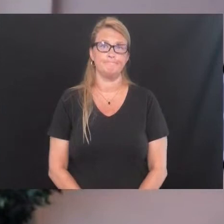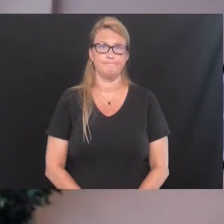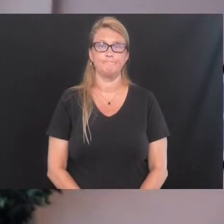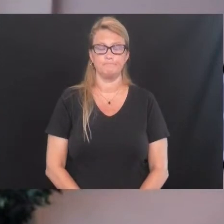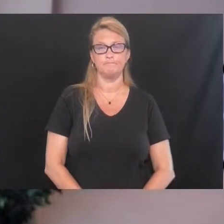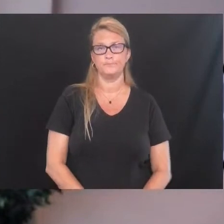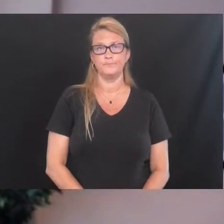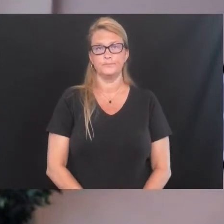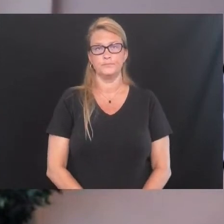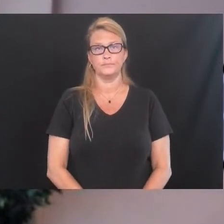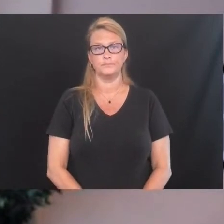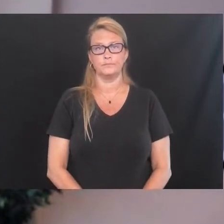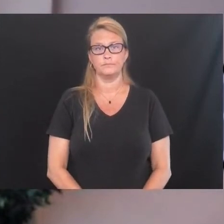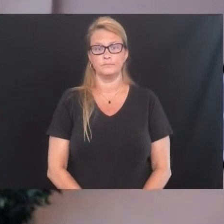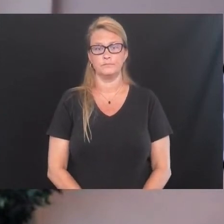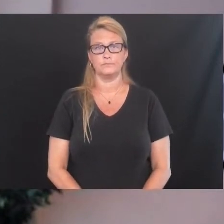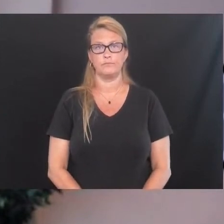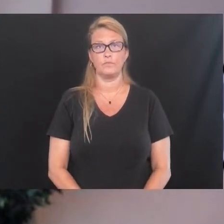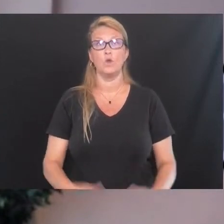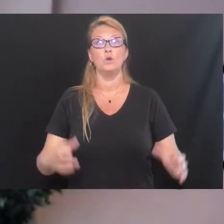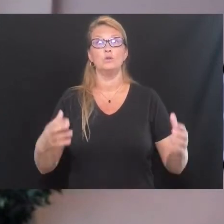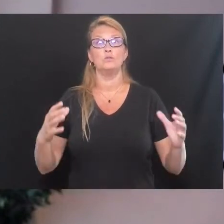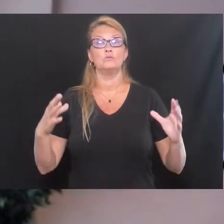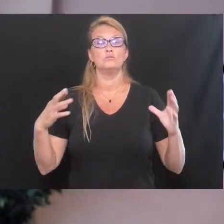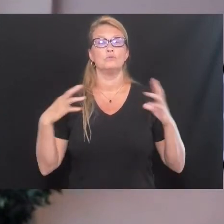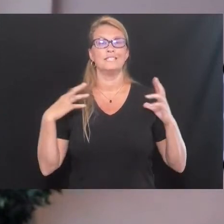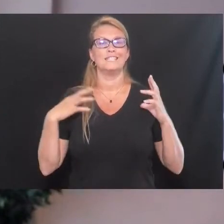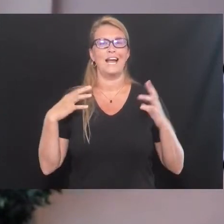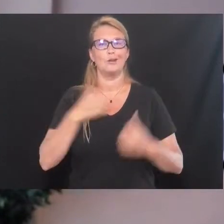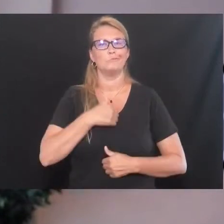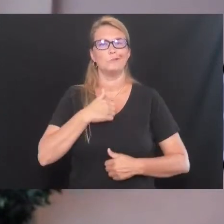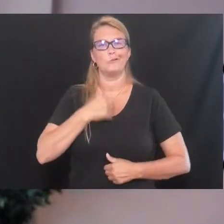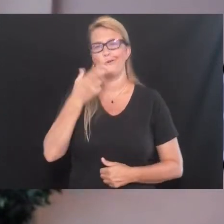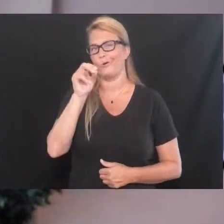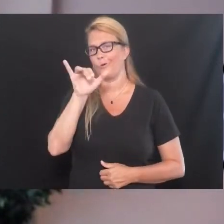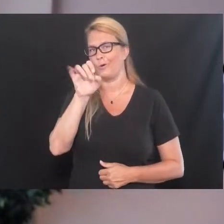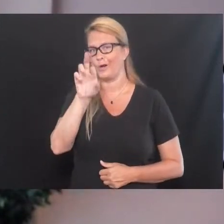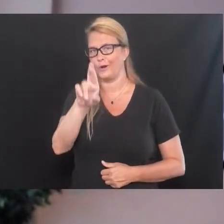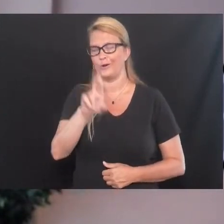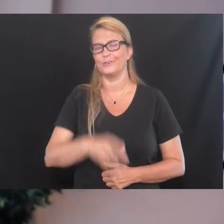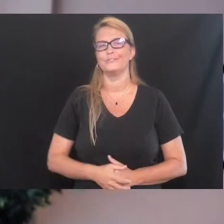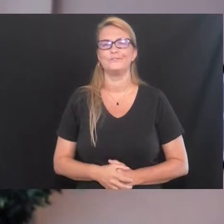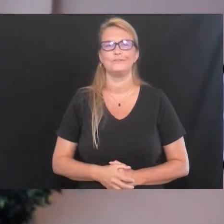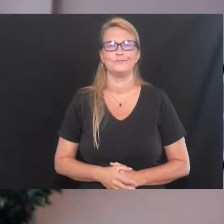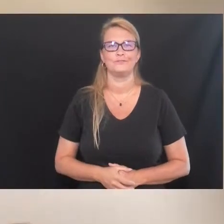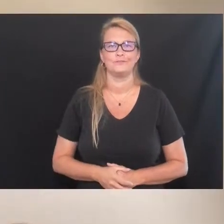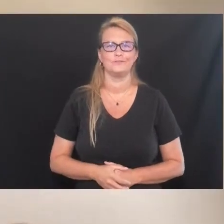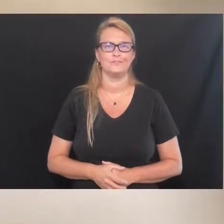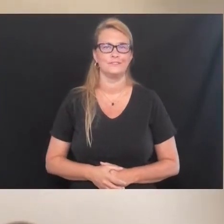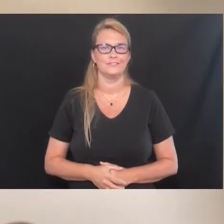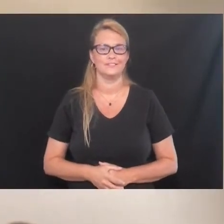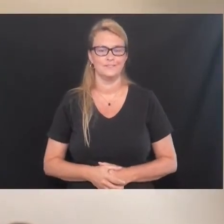All right, thank you, Dr. Marsh. Next, we'll go to retired Major General Jim Hoyer, the director of our Joint Interagency Task Force.